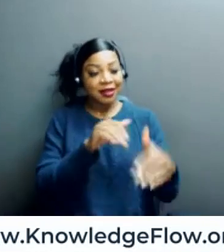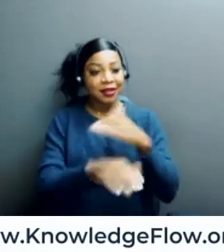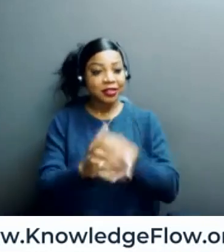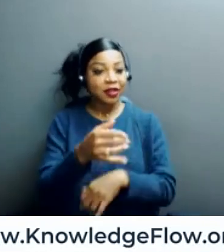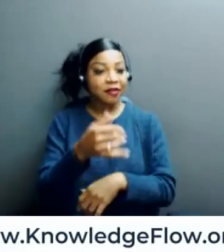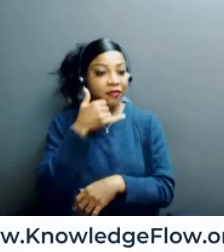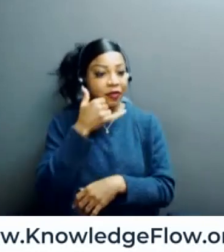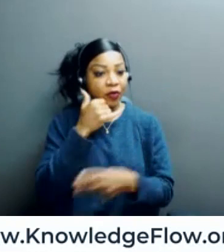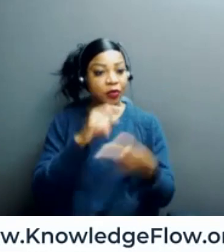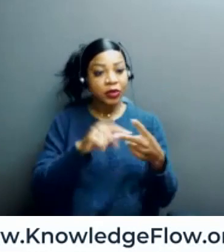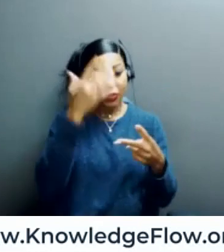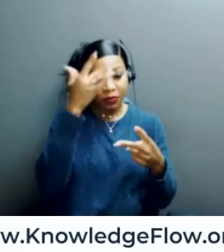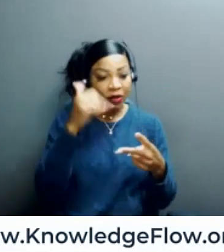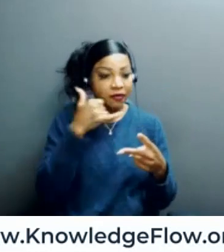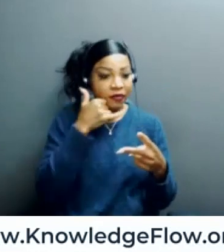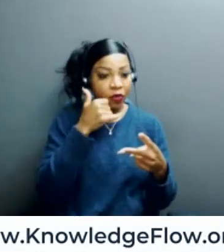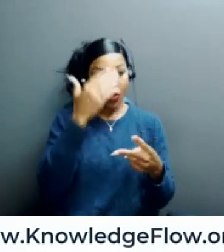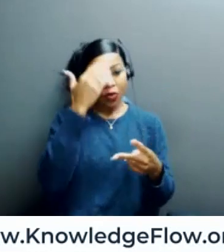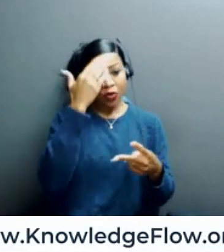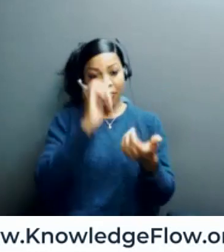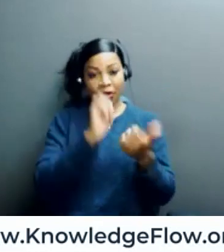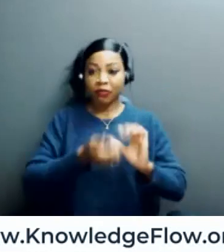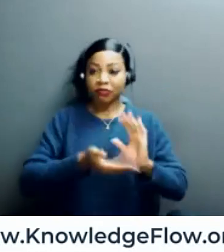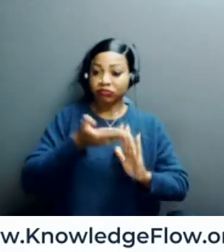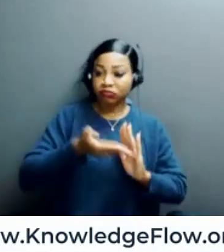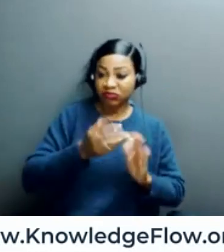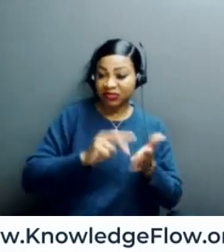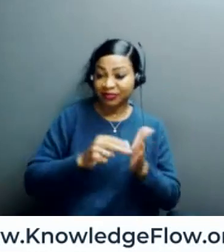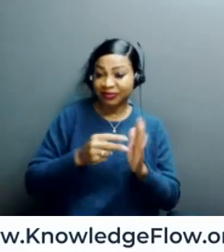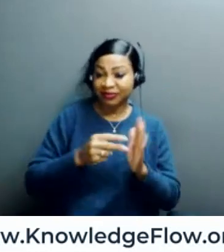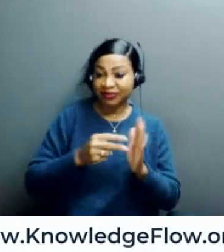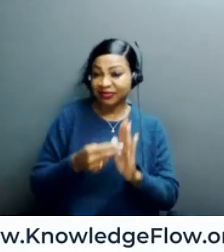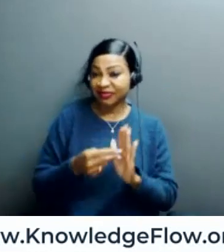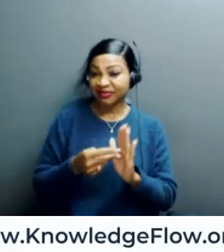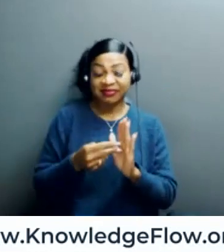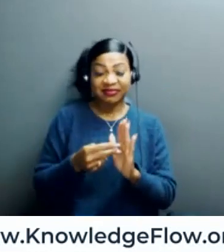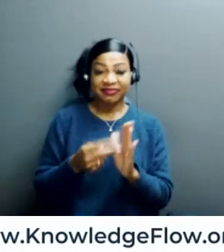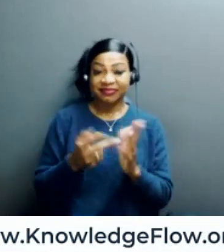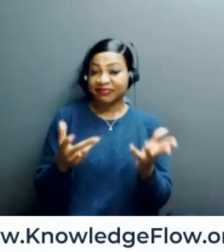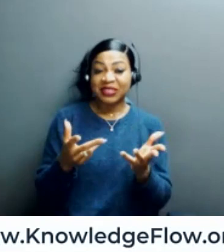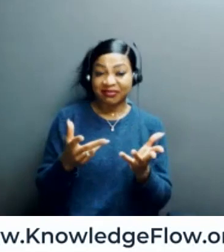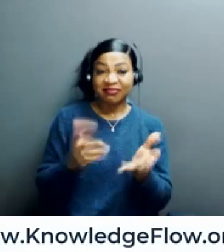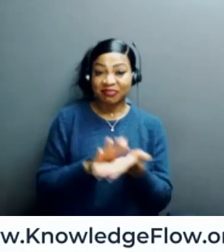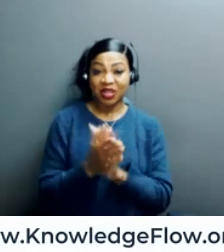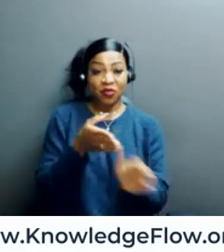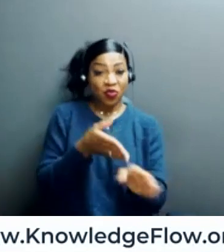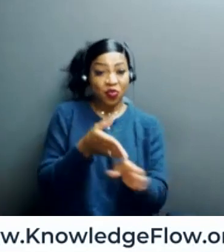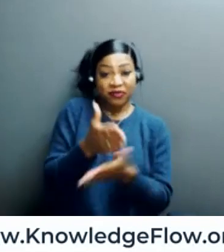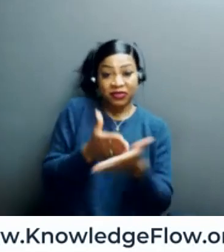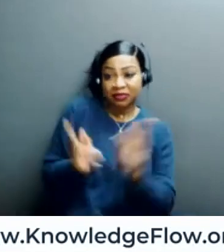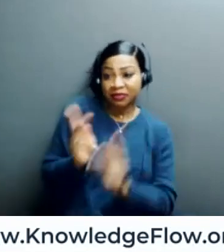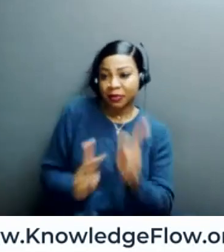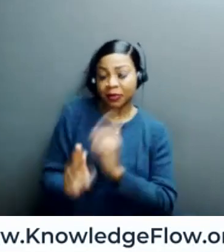a smartphone to know how to use it which means that it's becoming a barrier for some people so I know